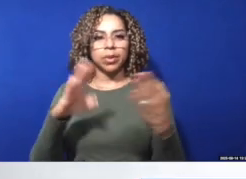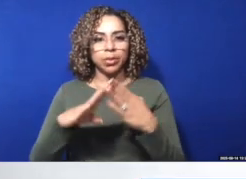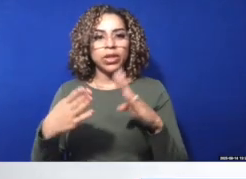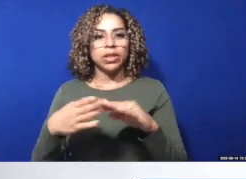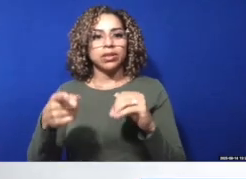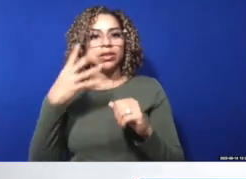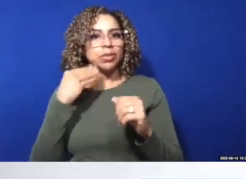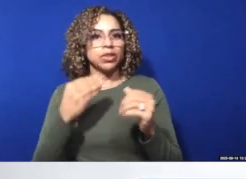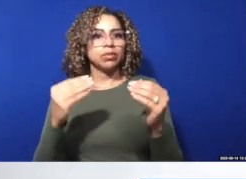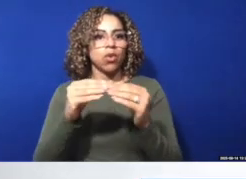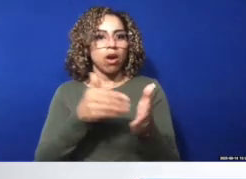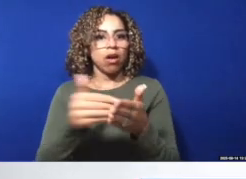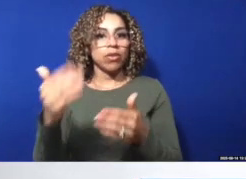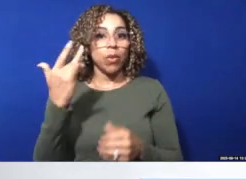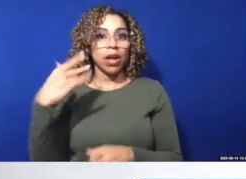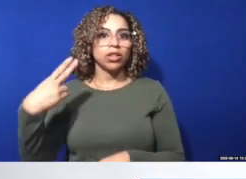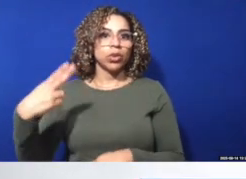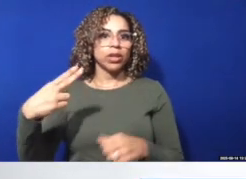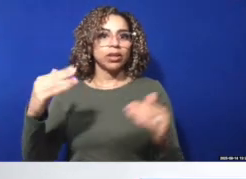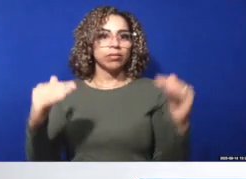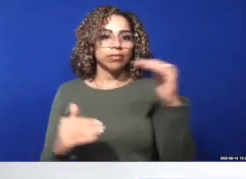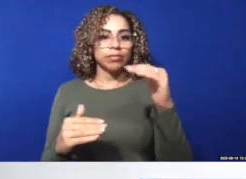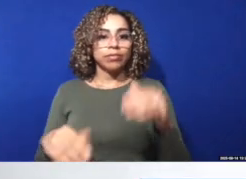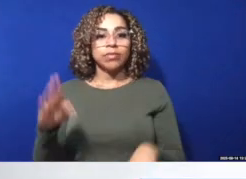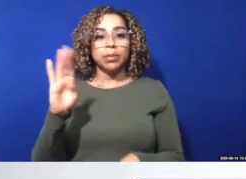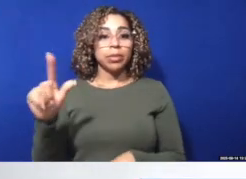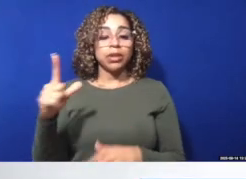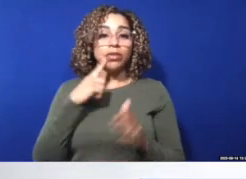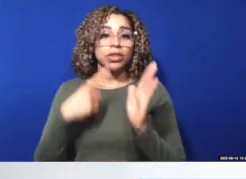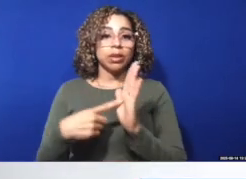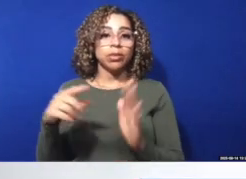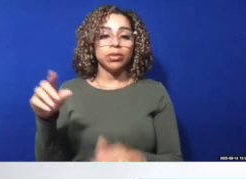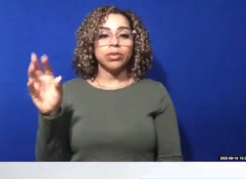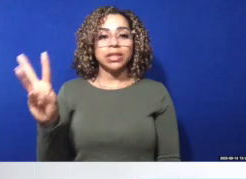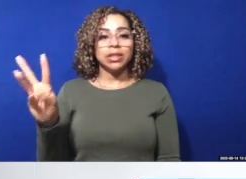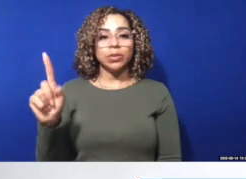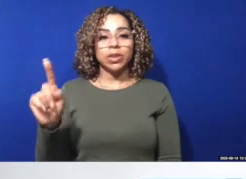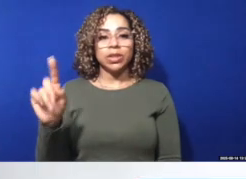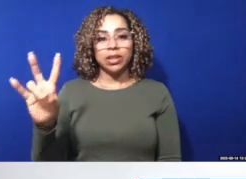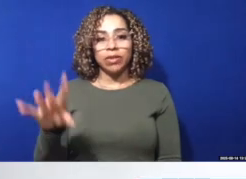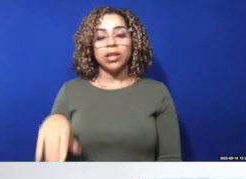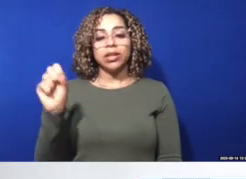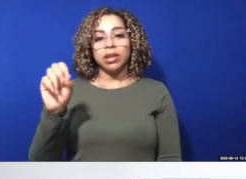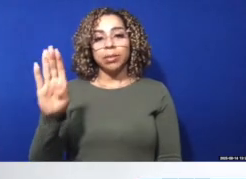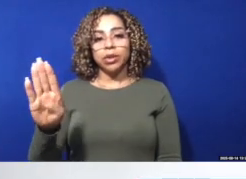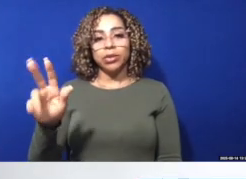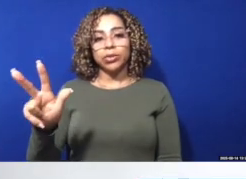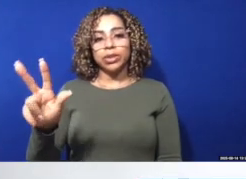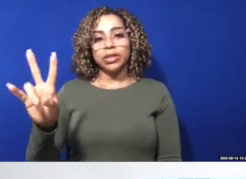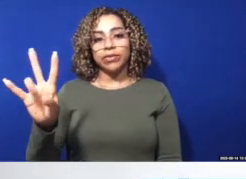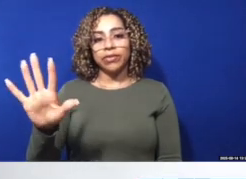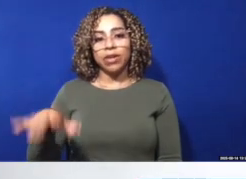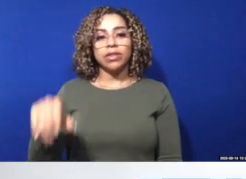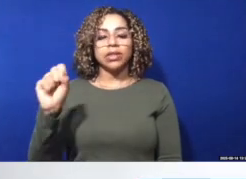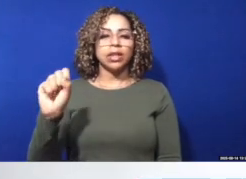State-level directives, including Assembly Bill 617, Senate Bill 375, and Senate Bill 350 are a few of the drivers behind these